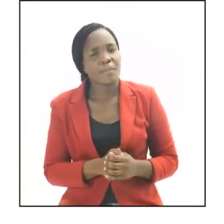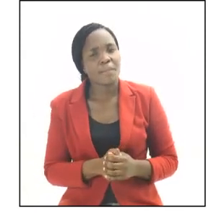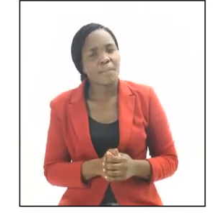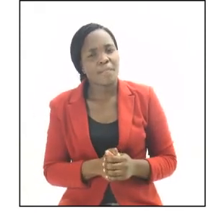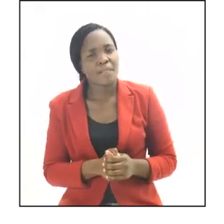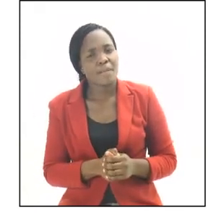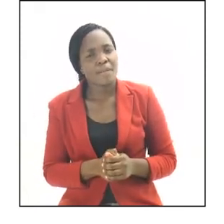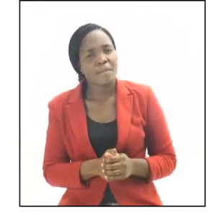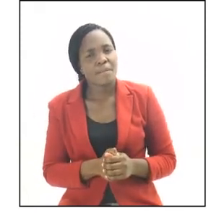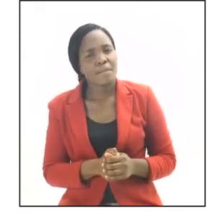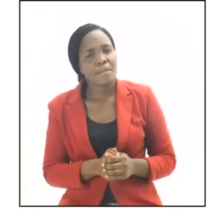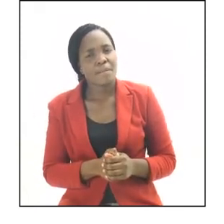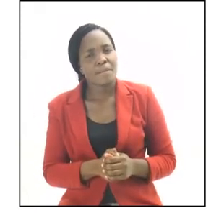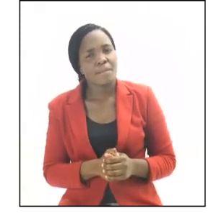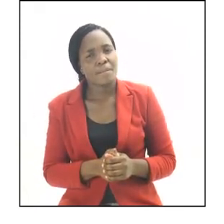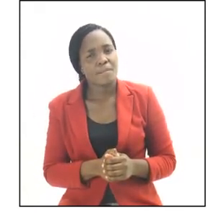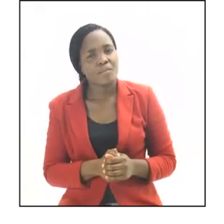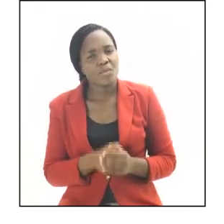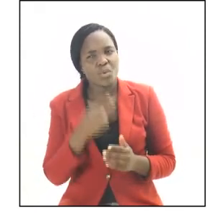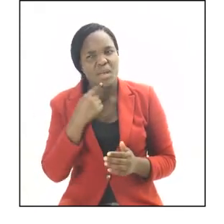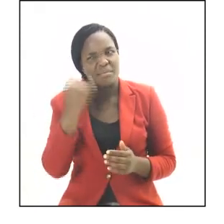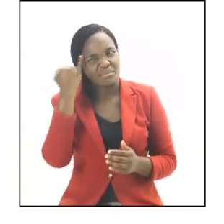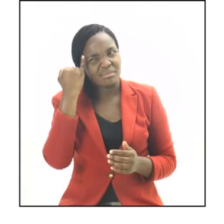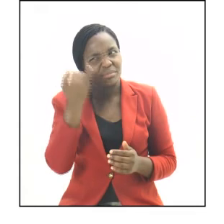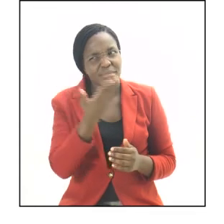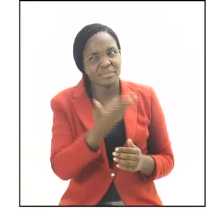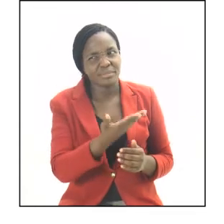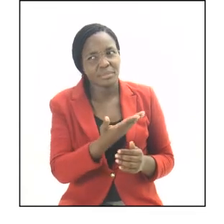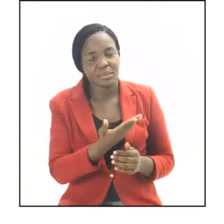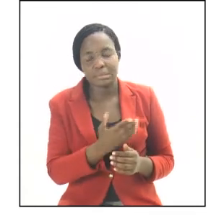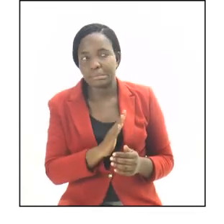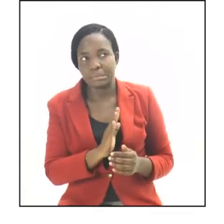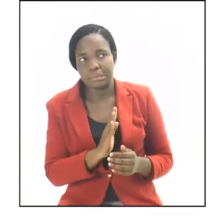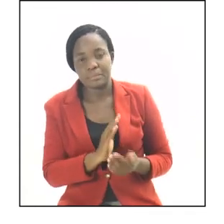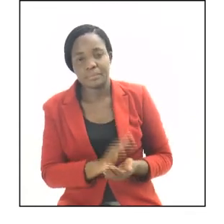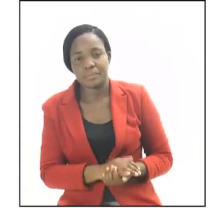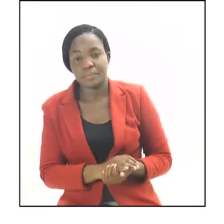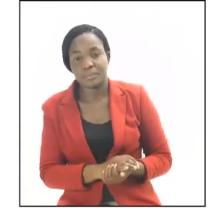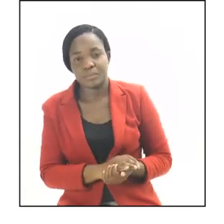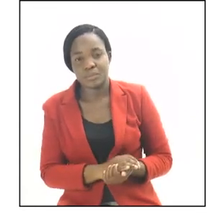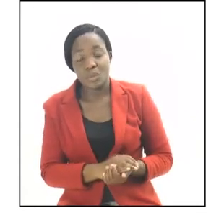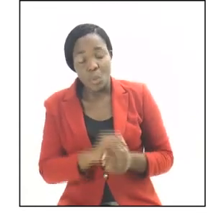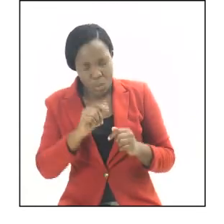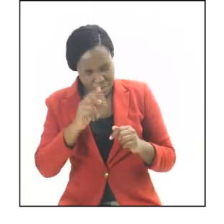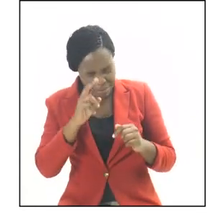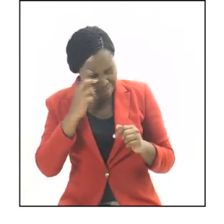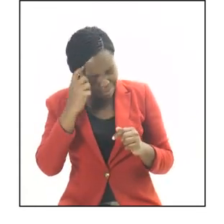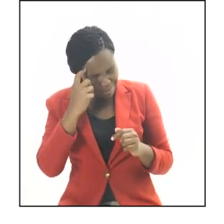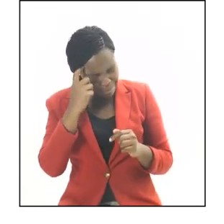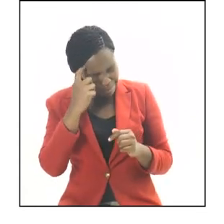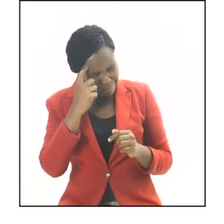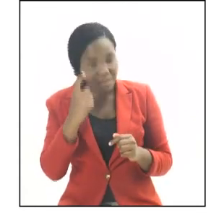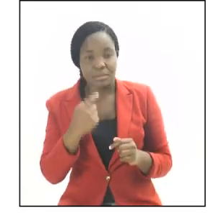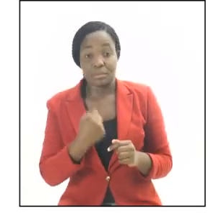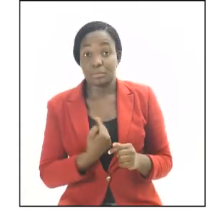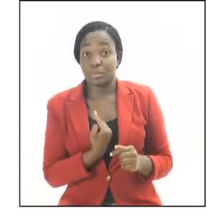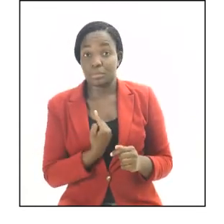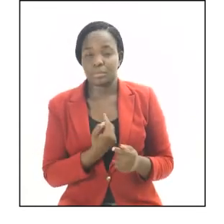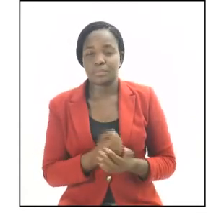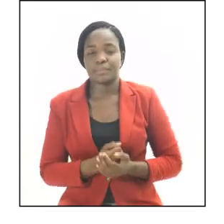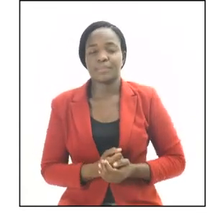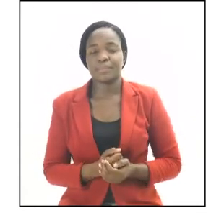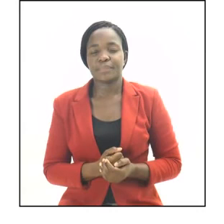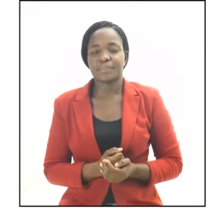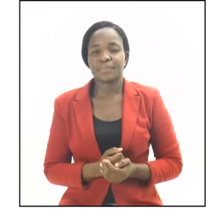there any clues in the instructions? No, we have to discover it ourselves.